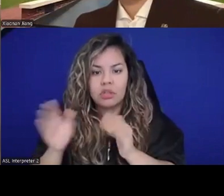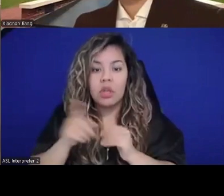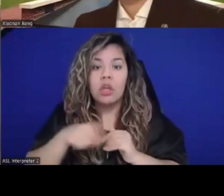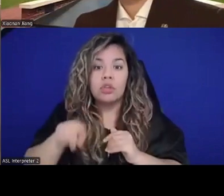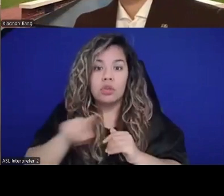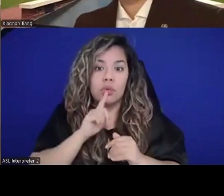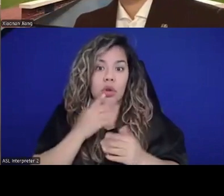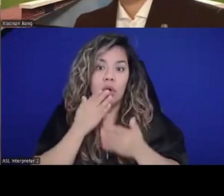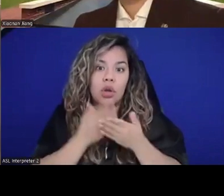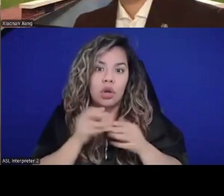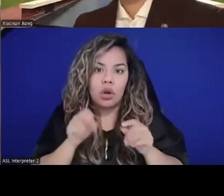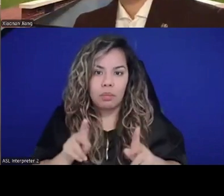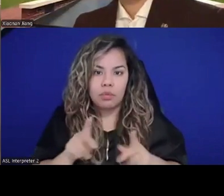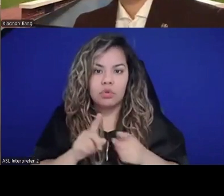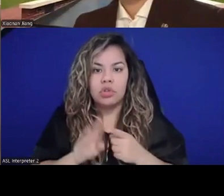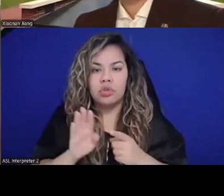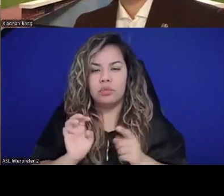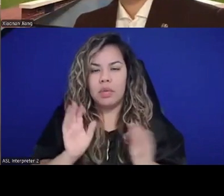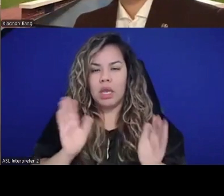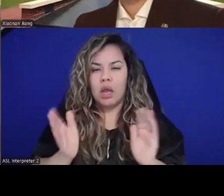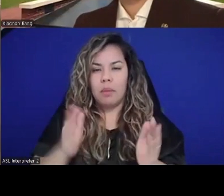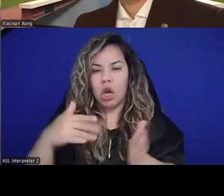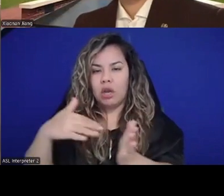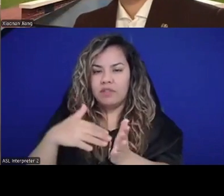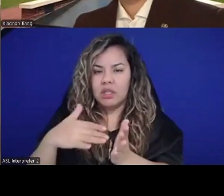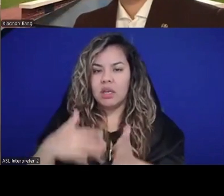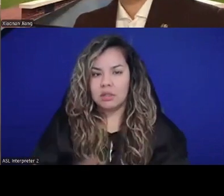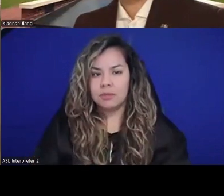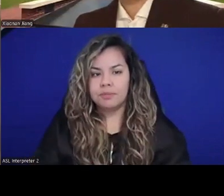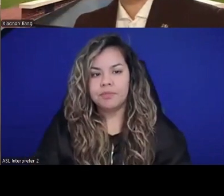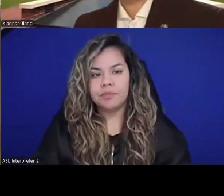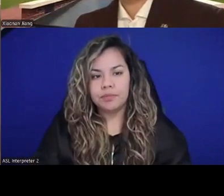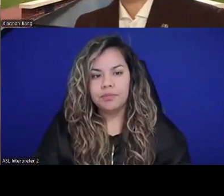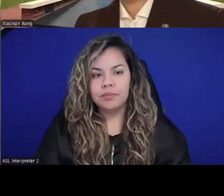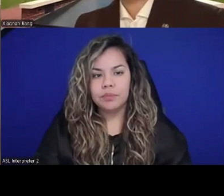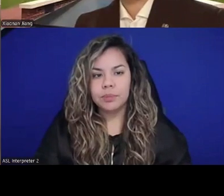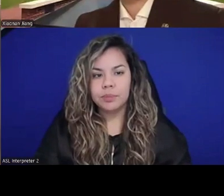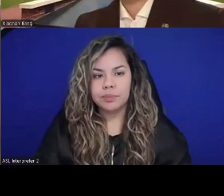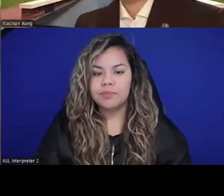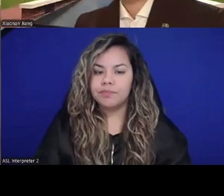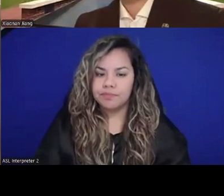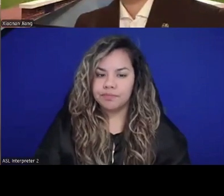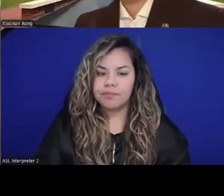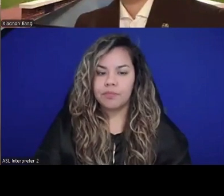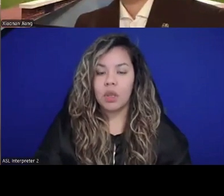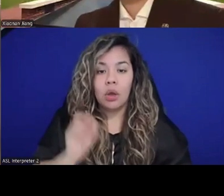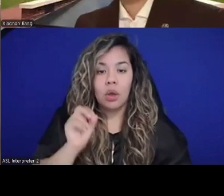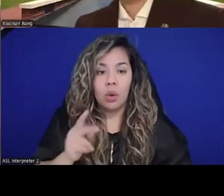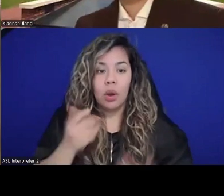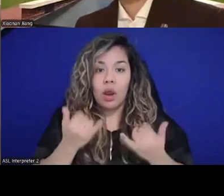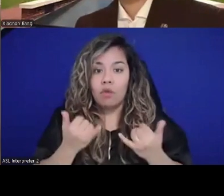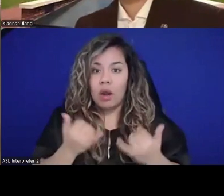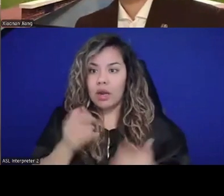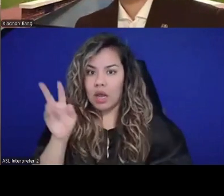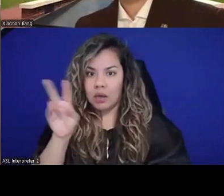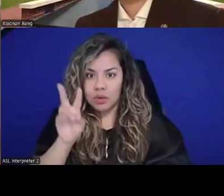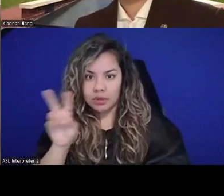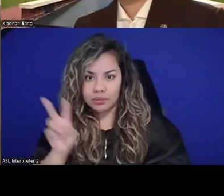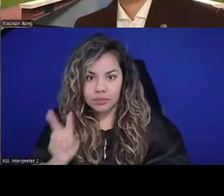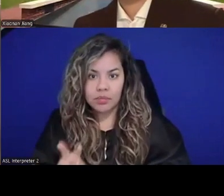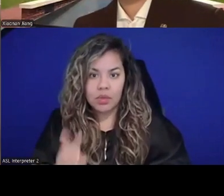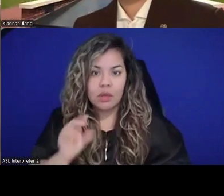studies. Thank you. Okay. I'm going through it, but if any of you notice